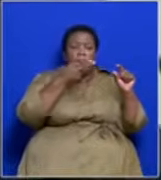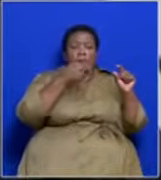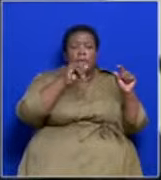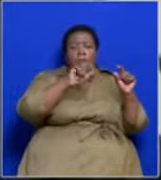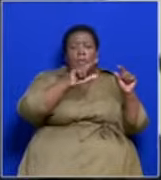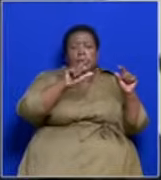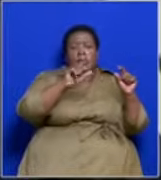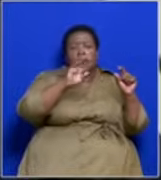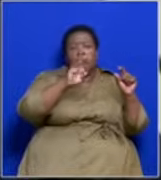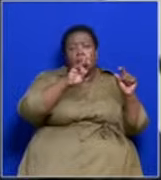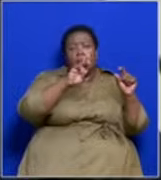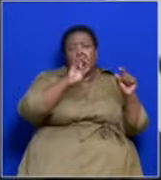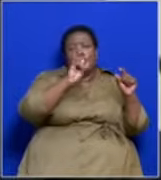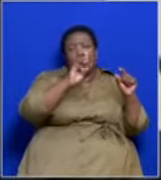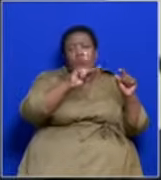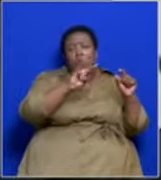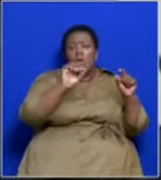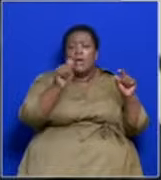Can you take that into account?